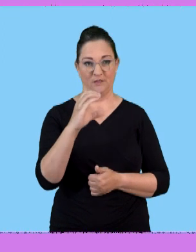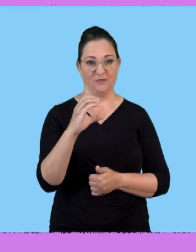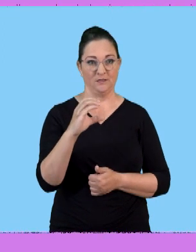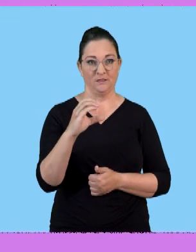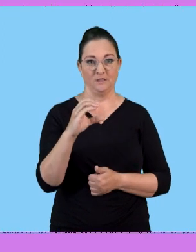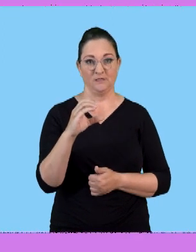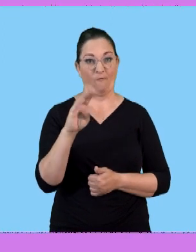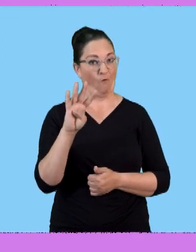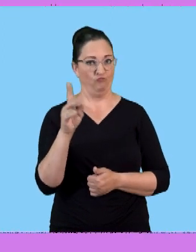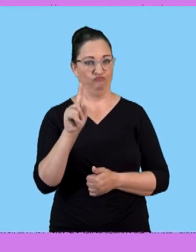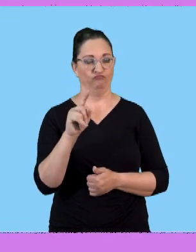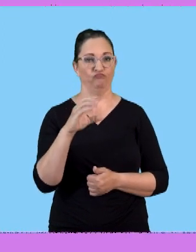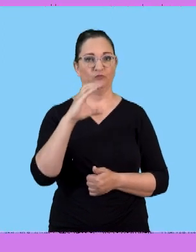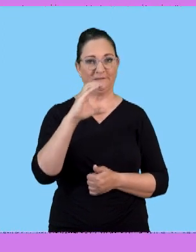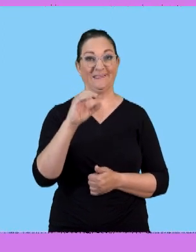not C3,